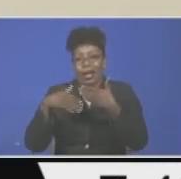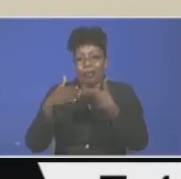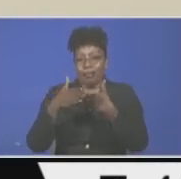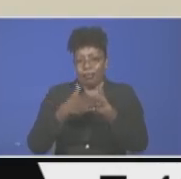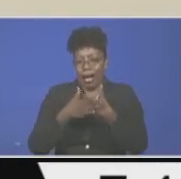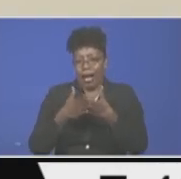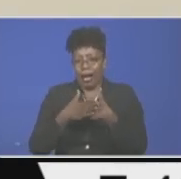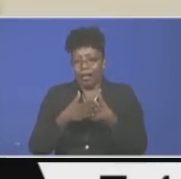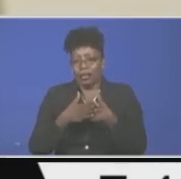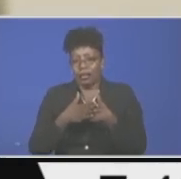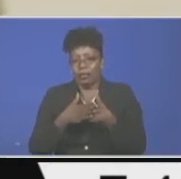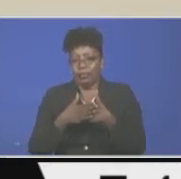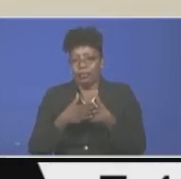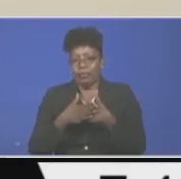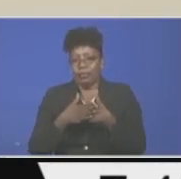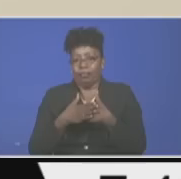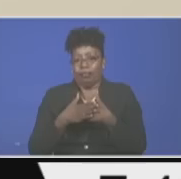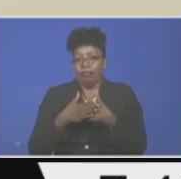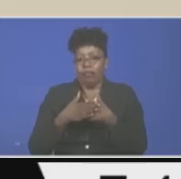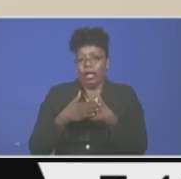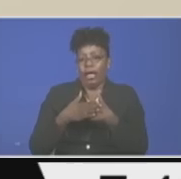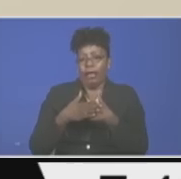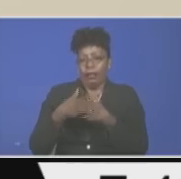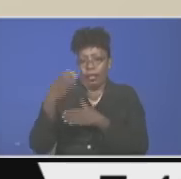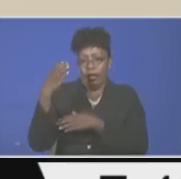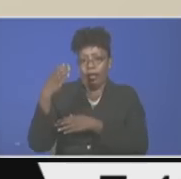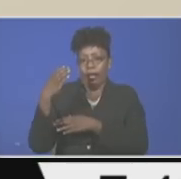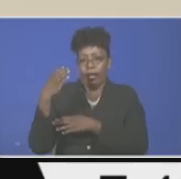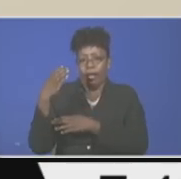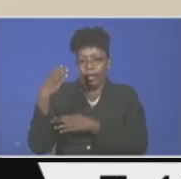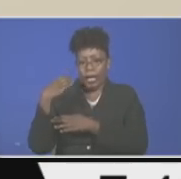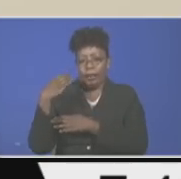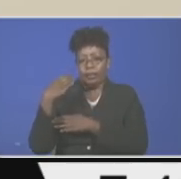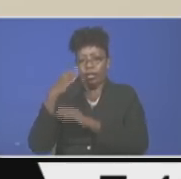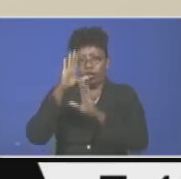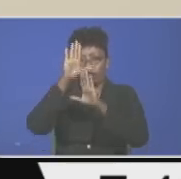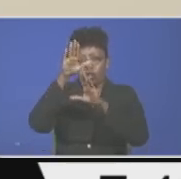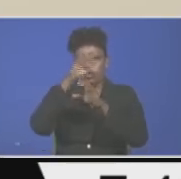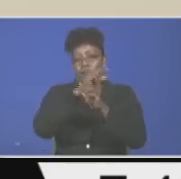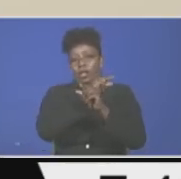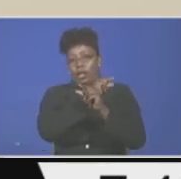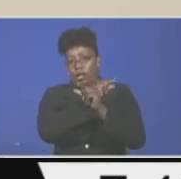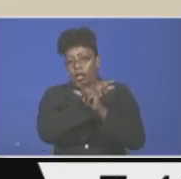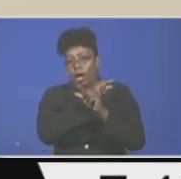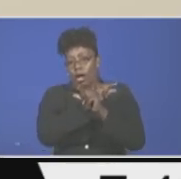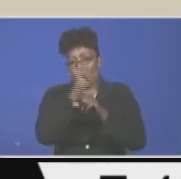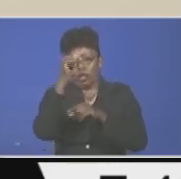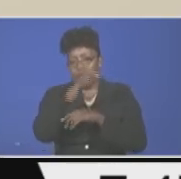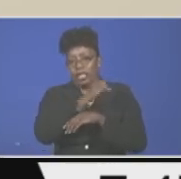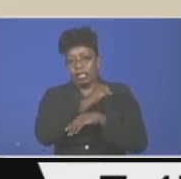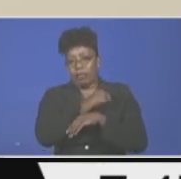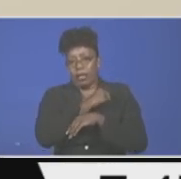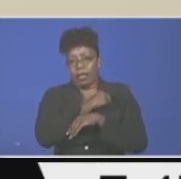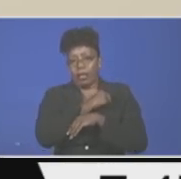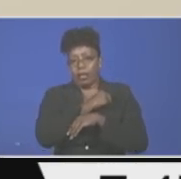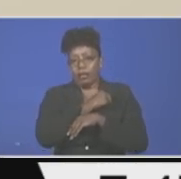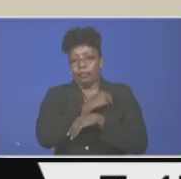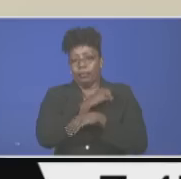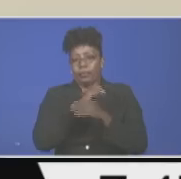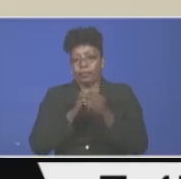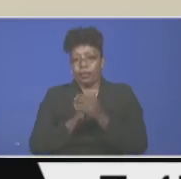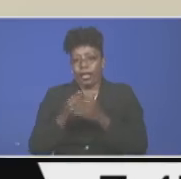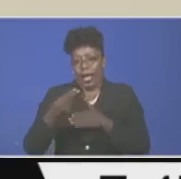core, Captain Ramon James, shooting guard Justin Smith, and of course, highlight scorer Kimsey